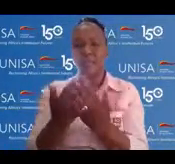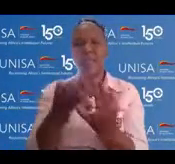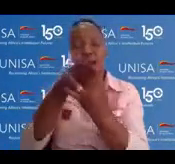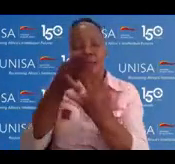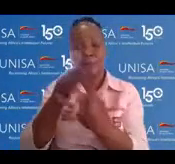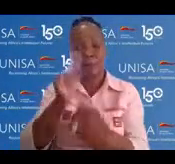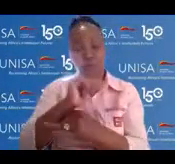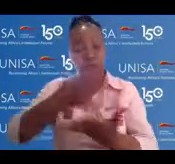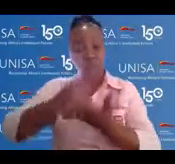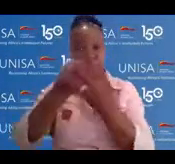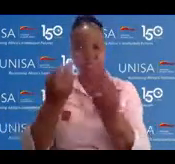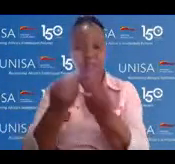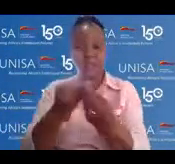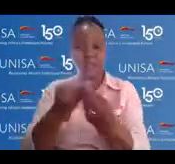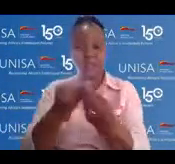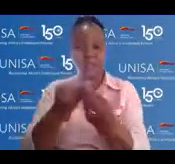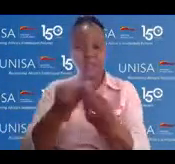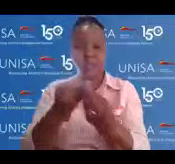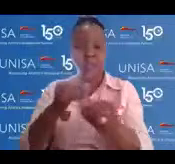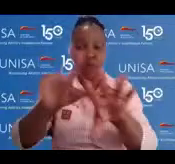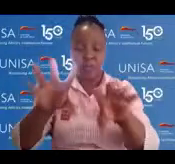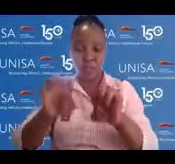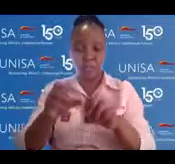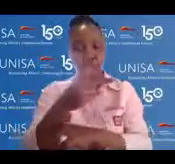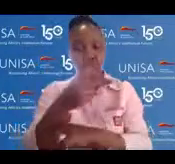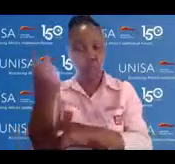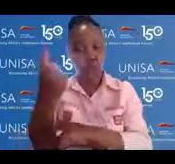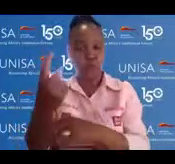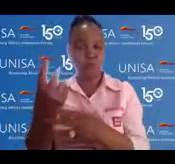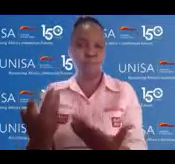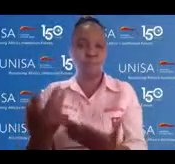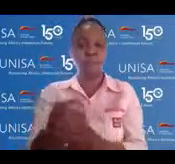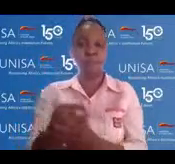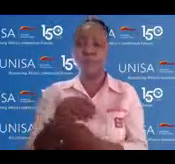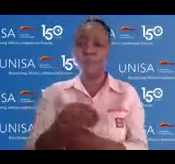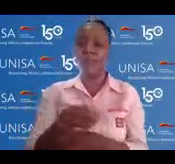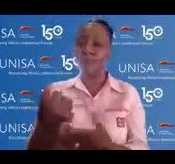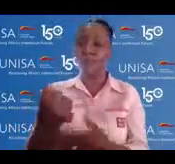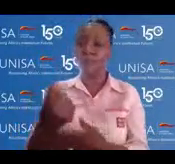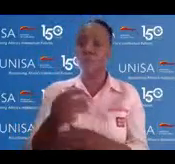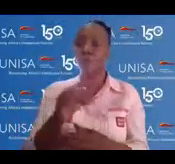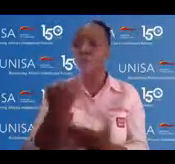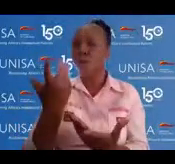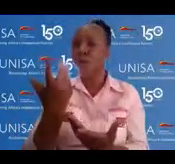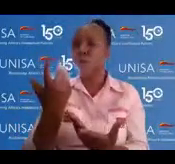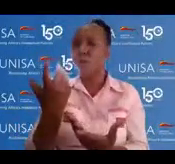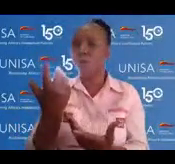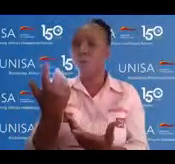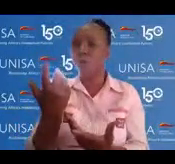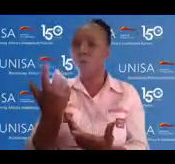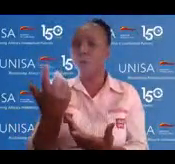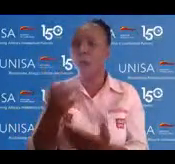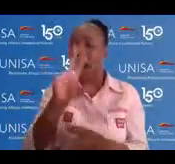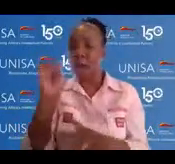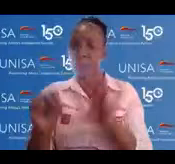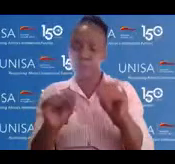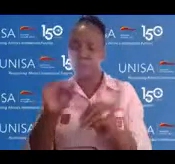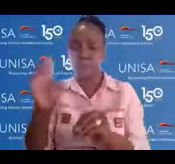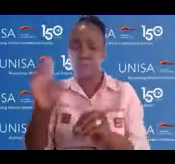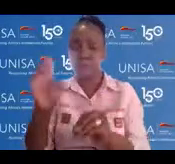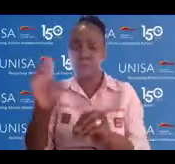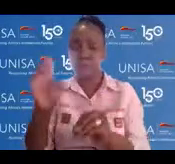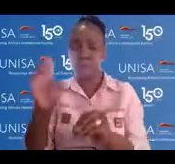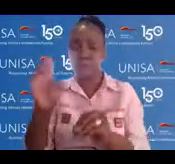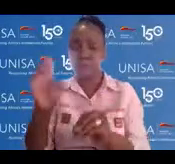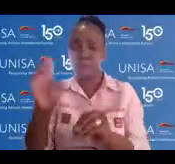exam. 2, test your devices at least a day before so that you have enough time. If something goes